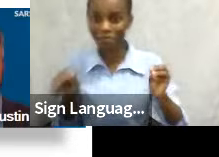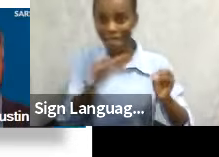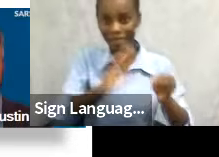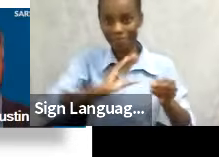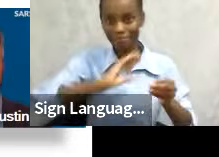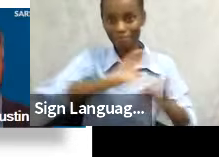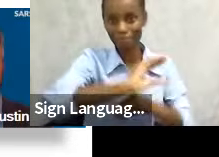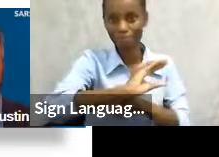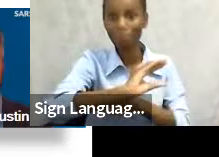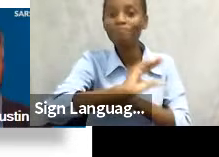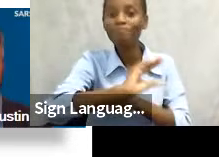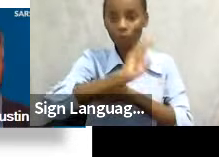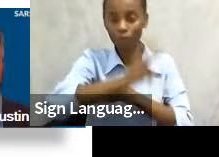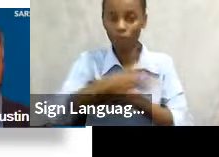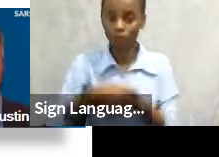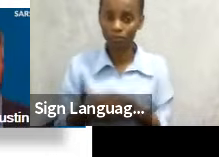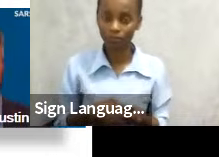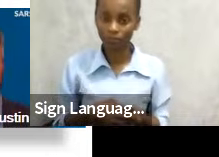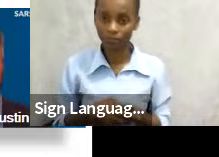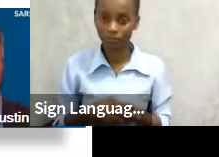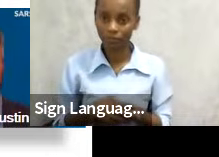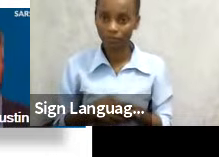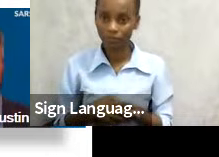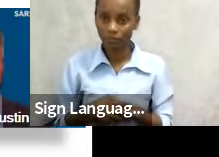Moving on to our online system.